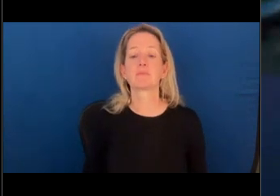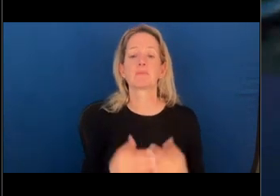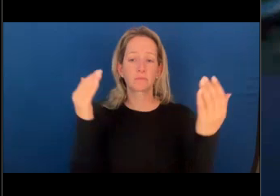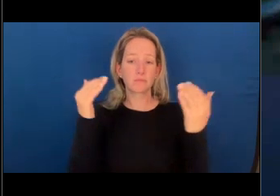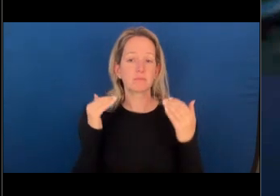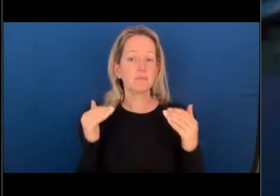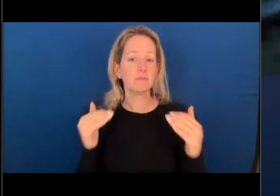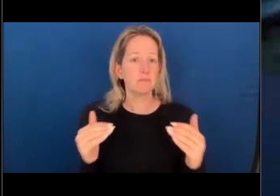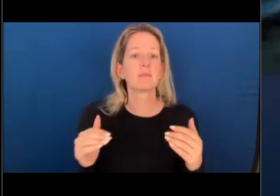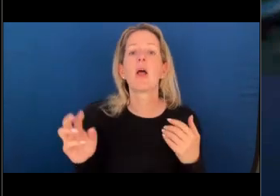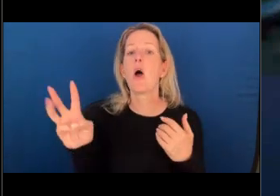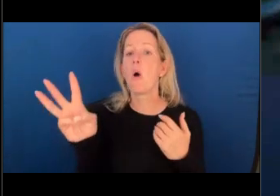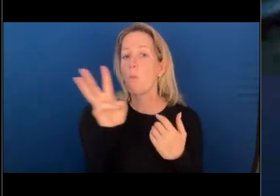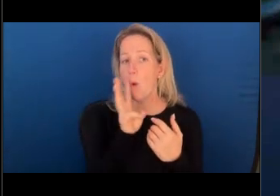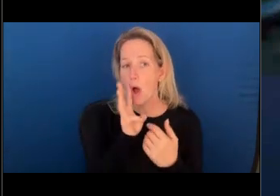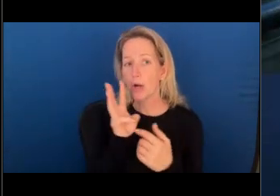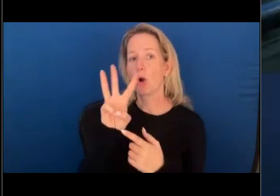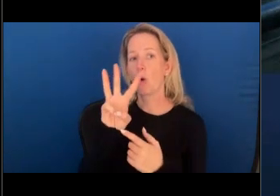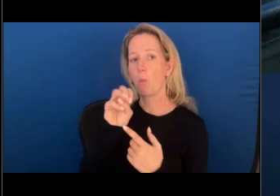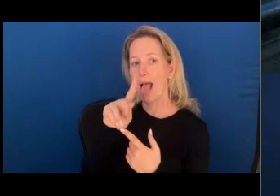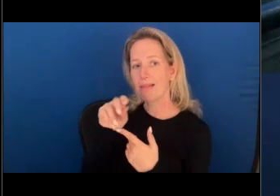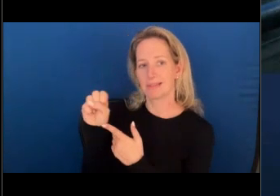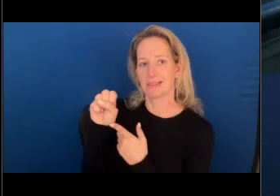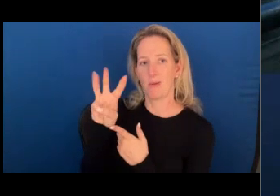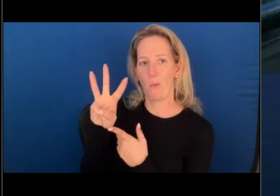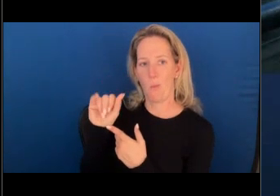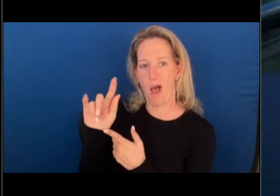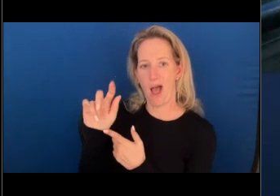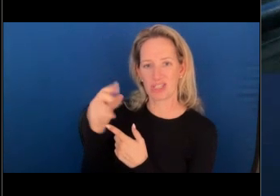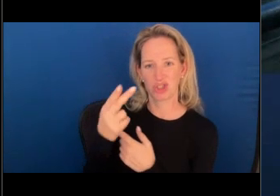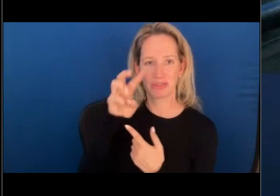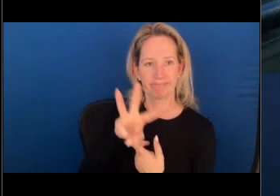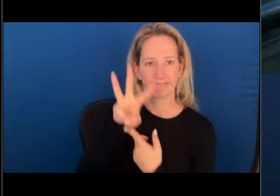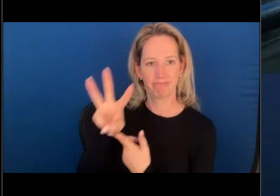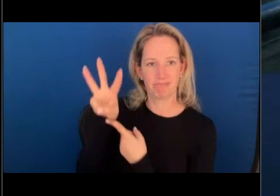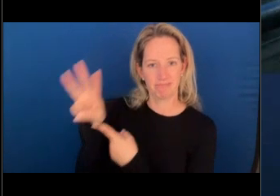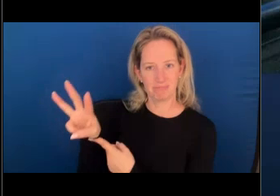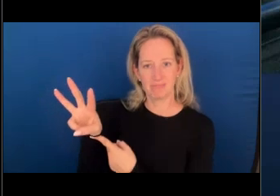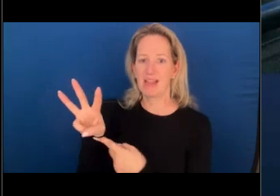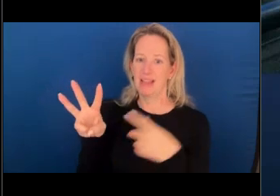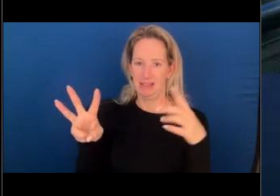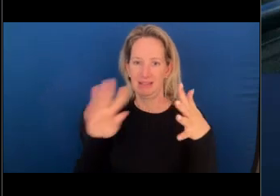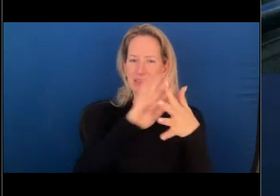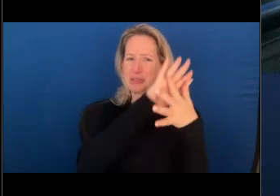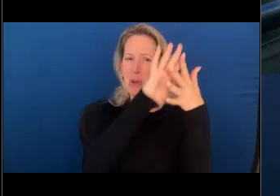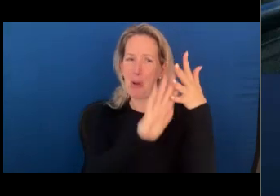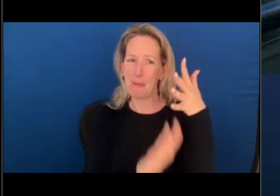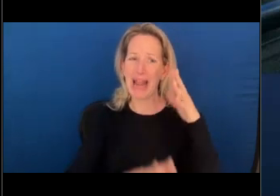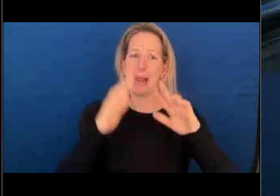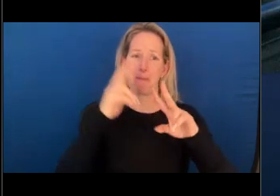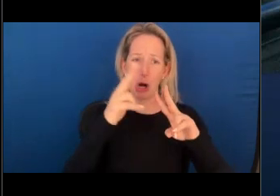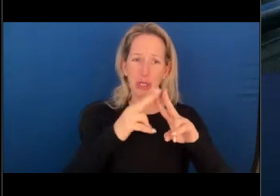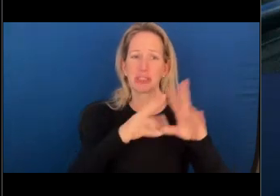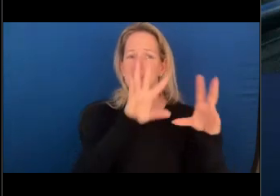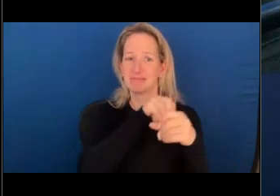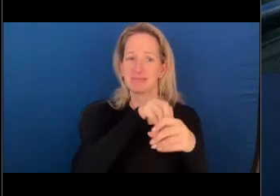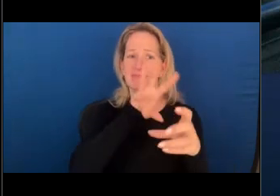the Water Wellness Watch, which from that flyer you can see had so many partnerships, but it was, on my end, it